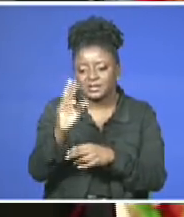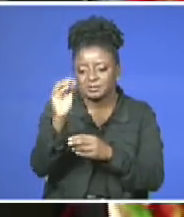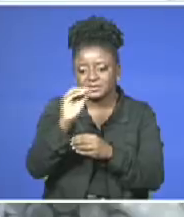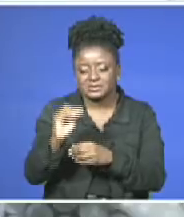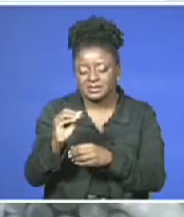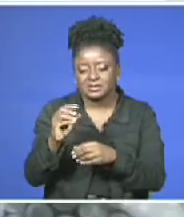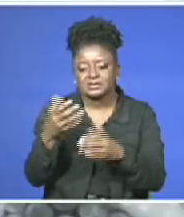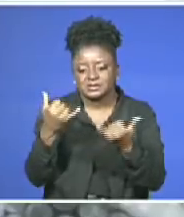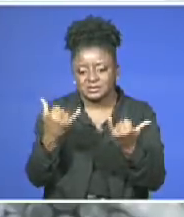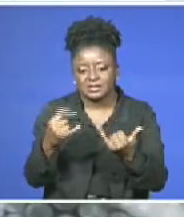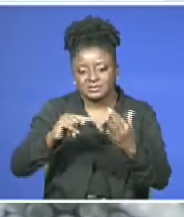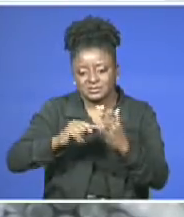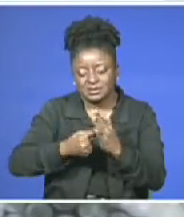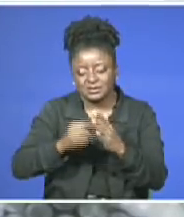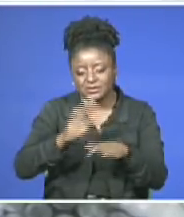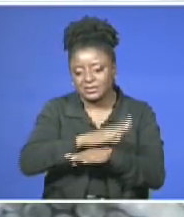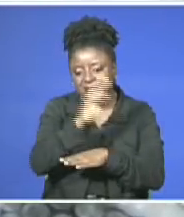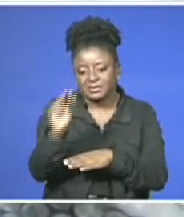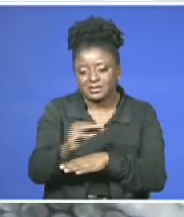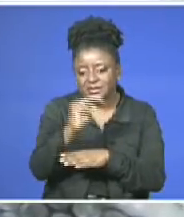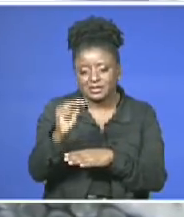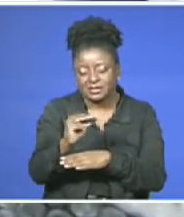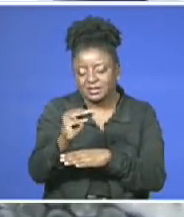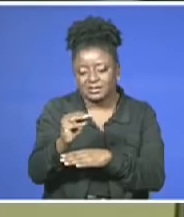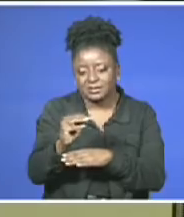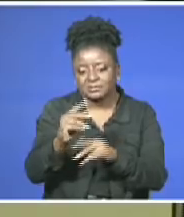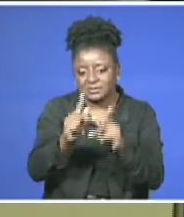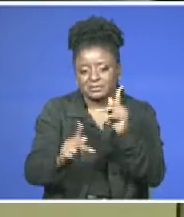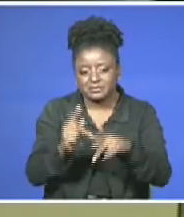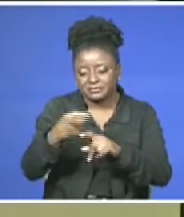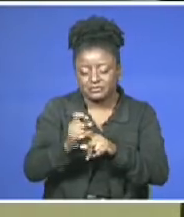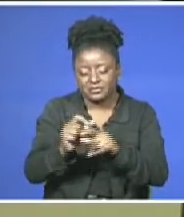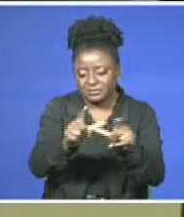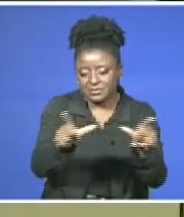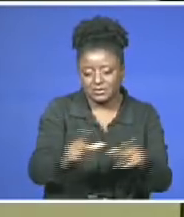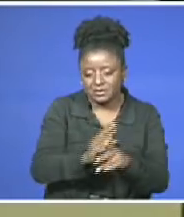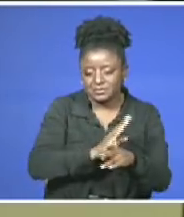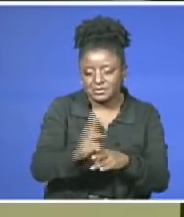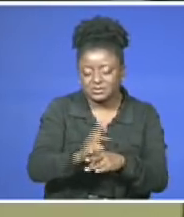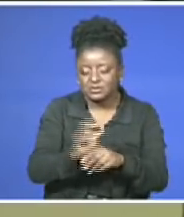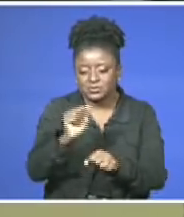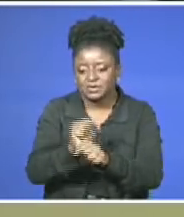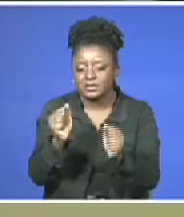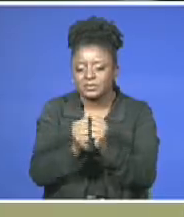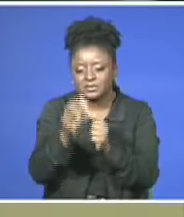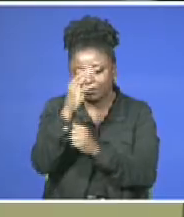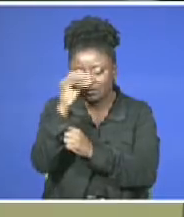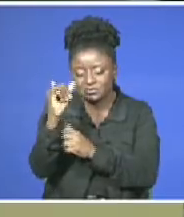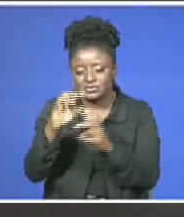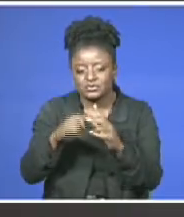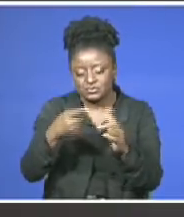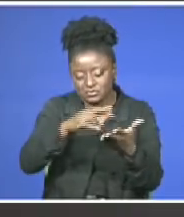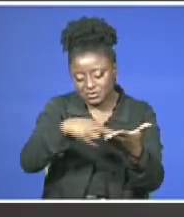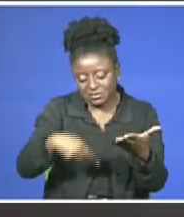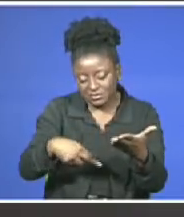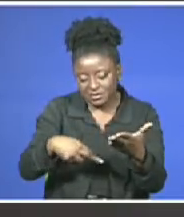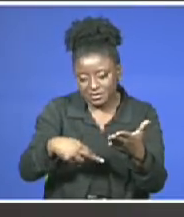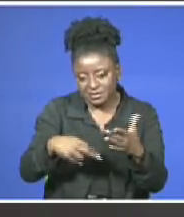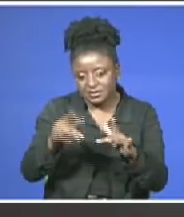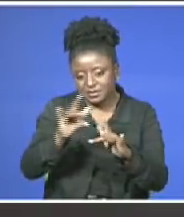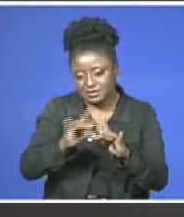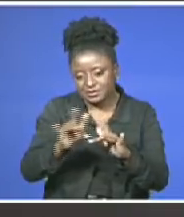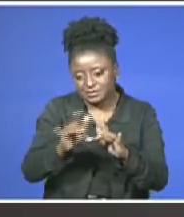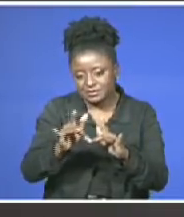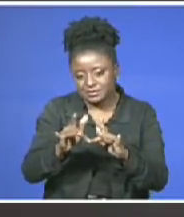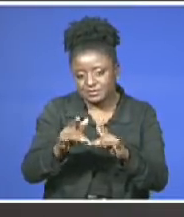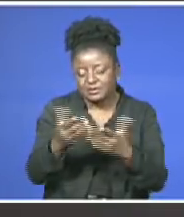local businesses began working hand in hand with labor officials to record existing vacancies in their companies. Labor Minister the Honorable Dion